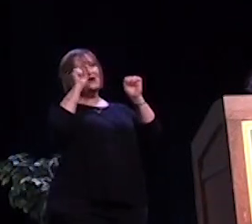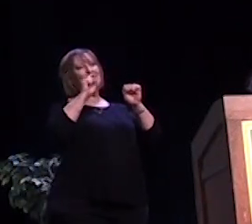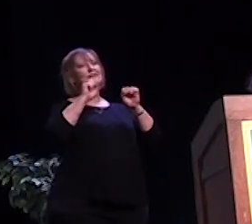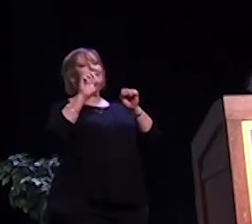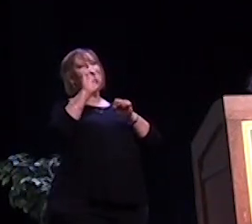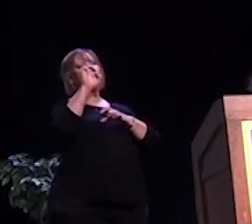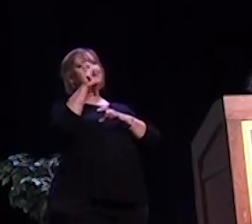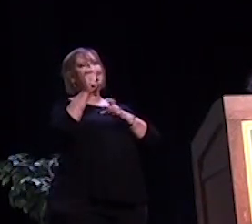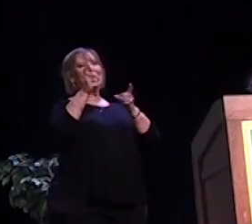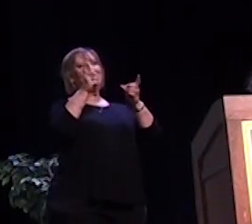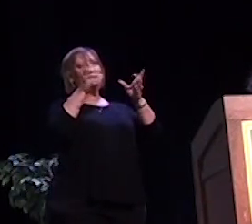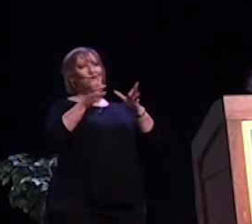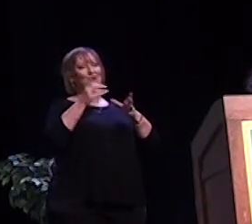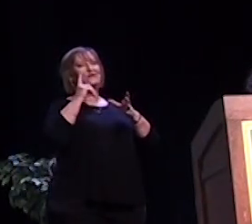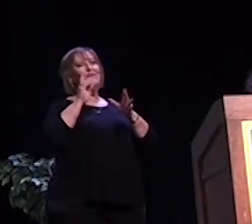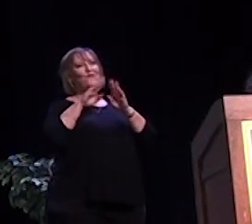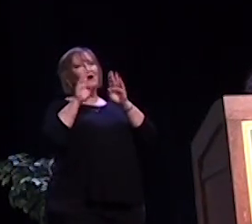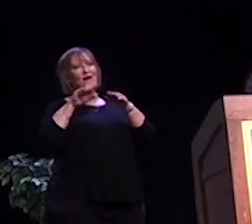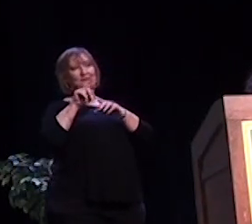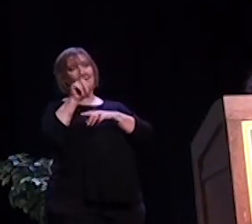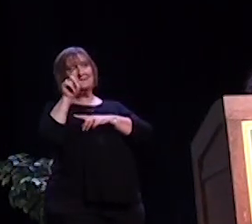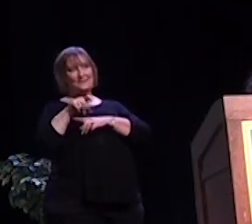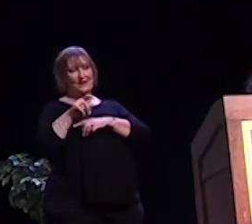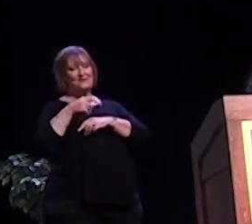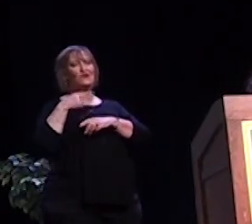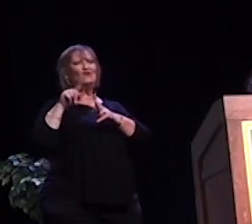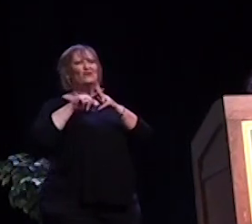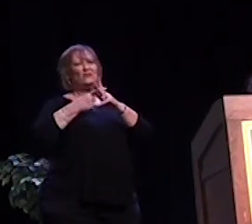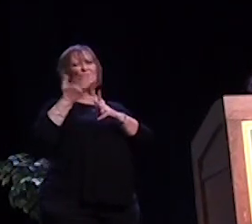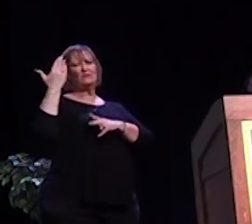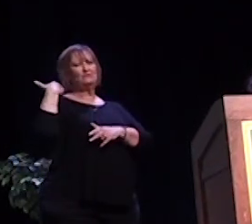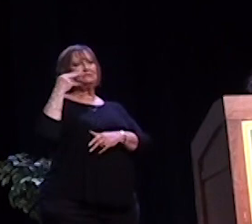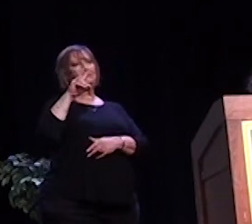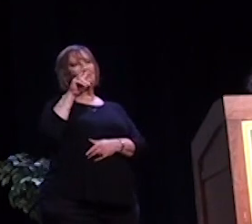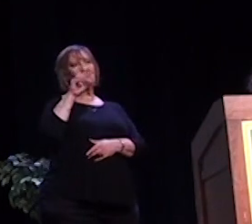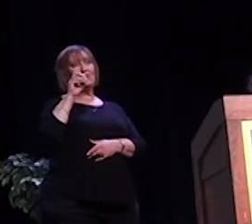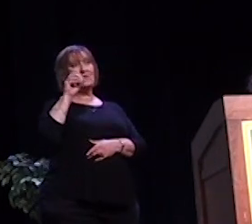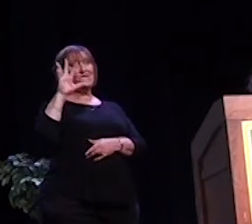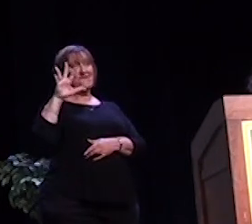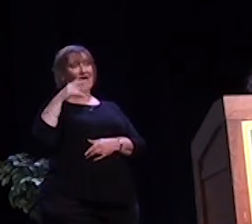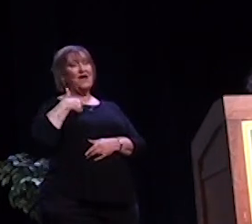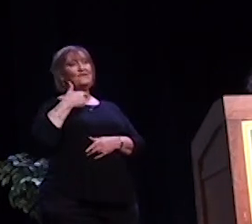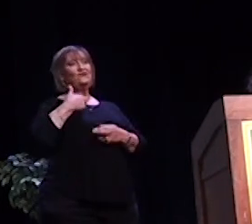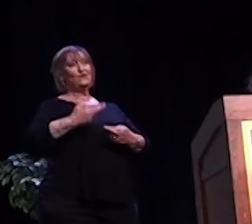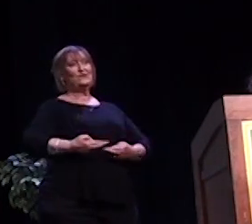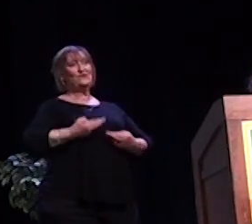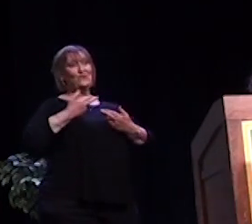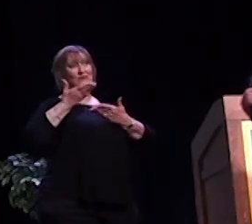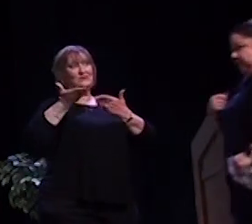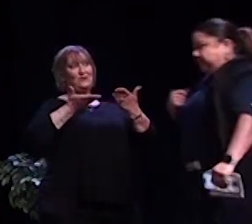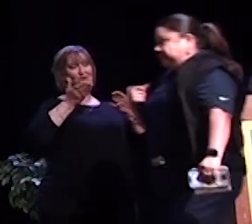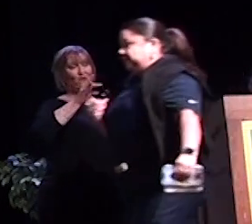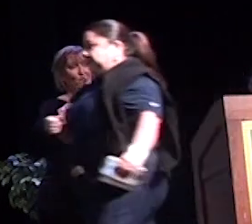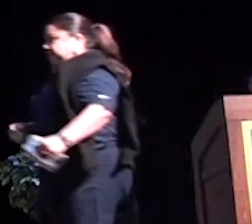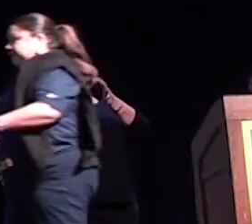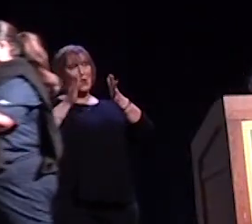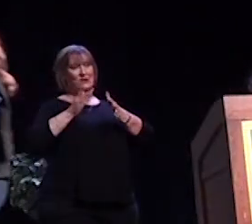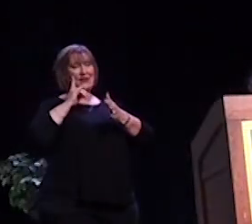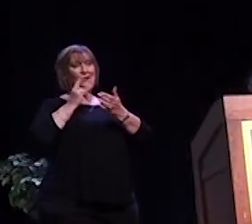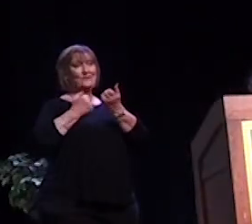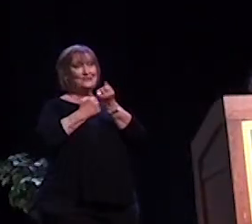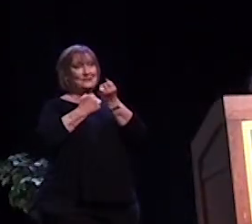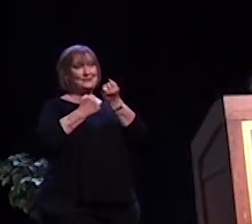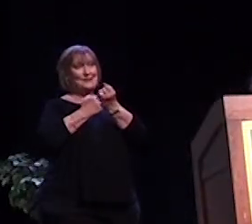McKee Housing Texas. She began at McKee in 2005 as a resident services coordinator, providing on-site supportive services for